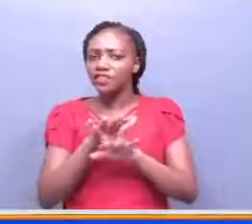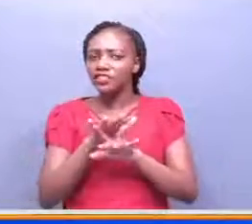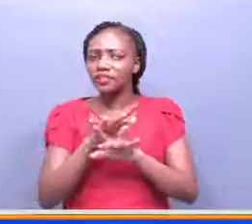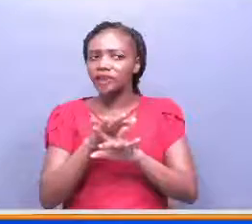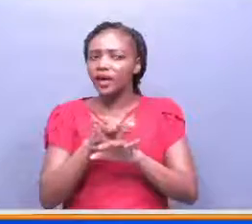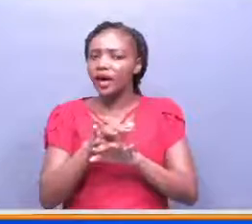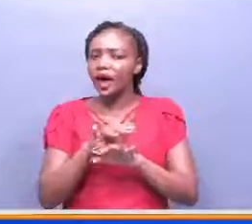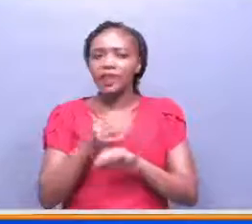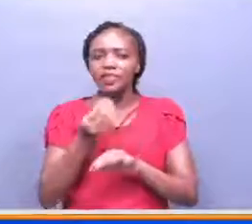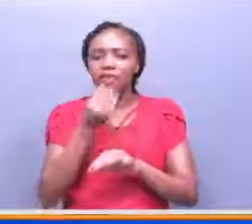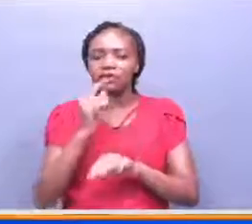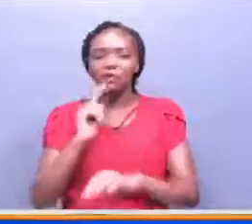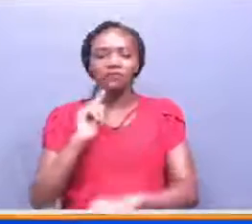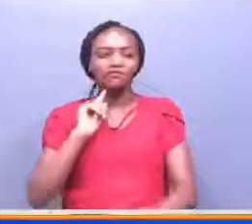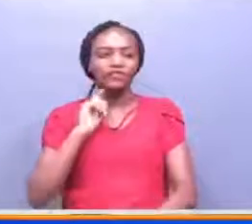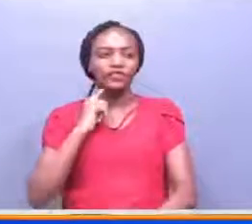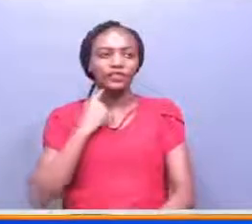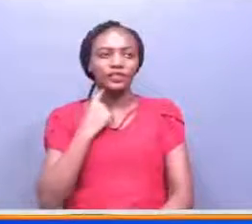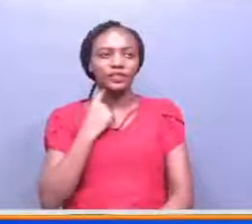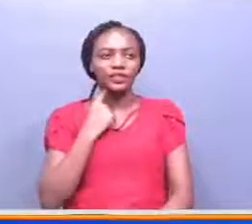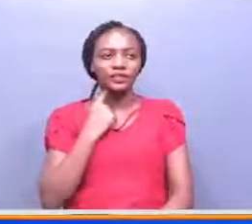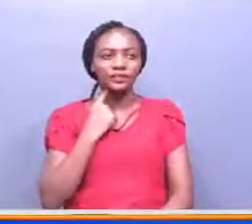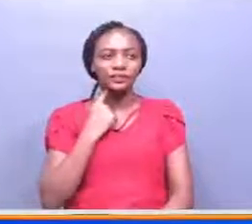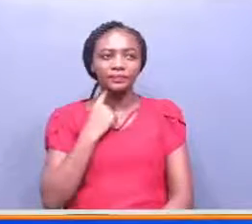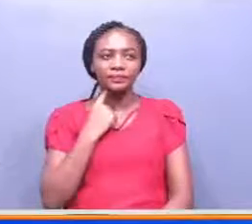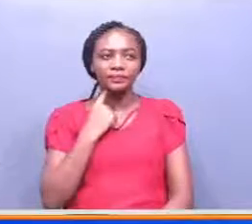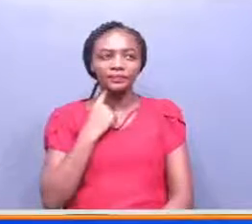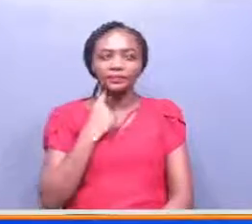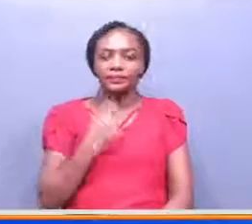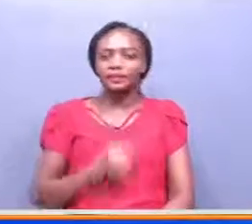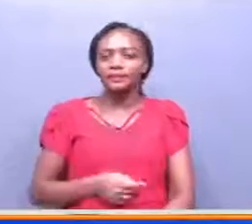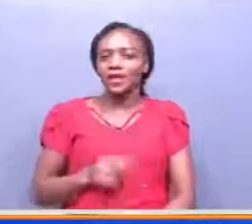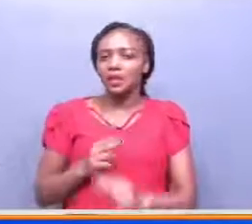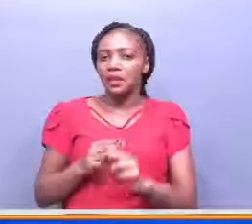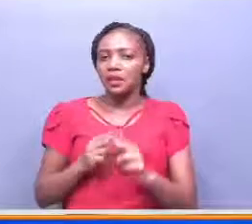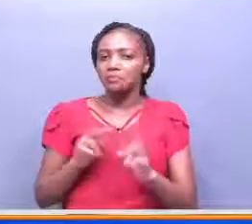meal. This here being Martha Karua's plate. My name is